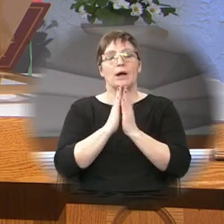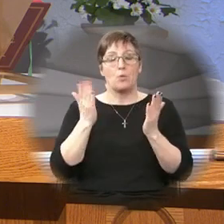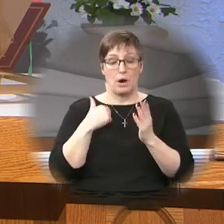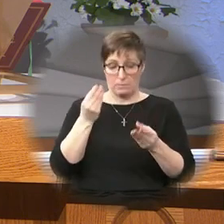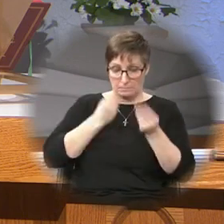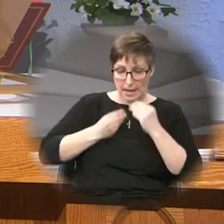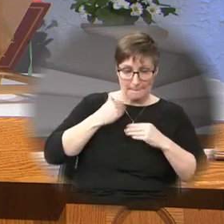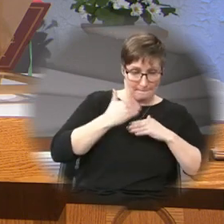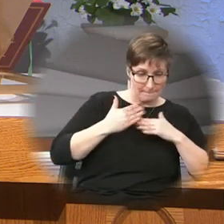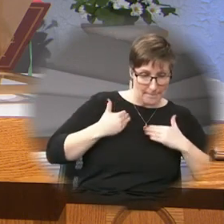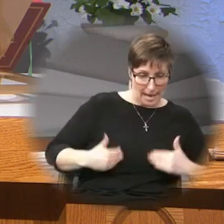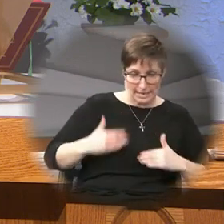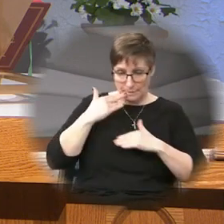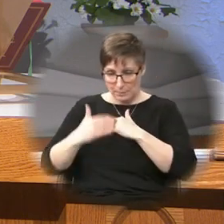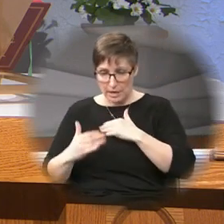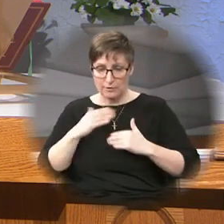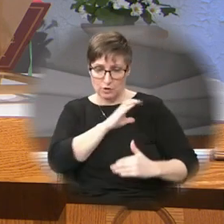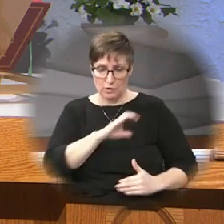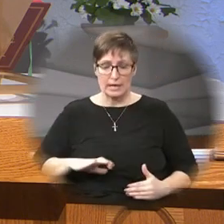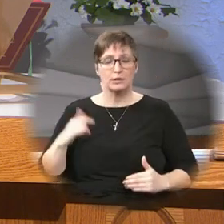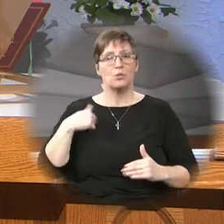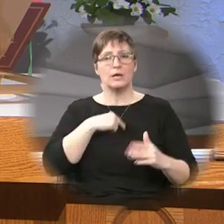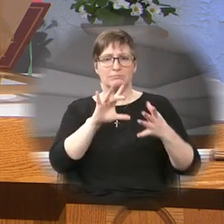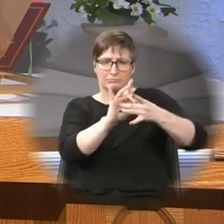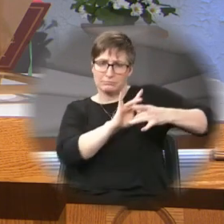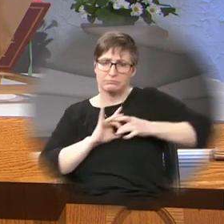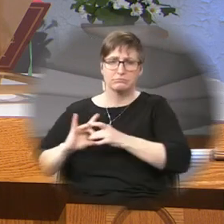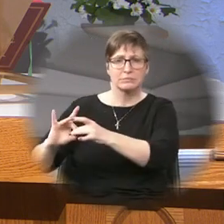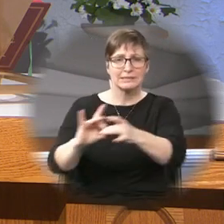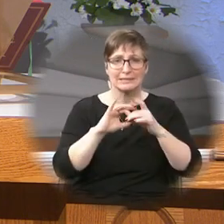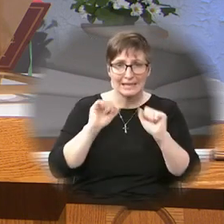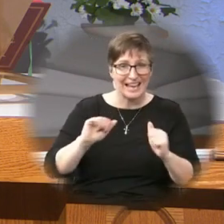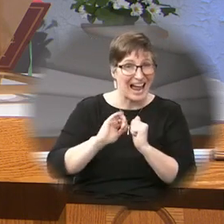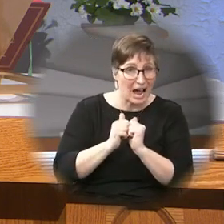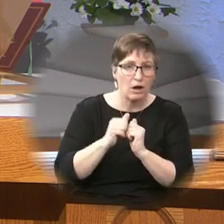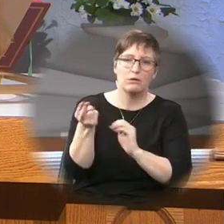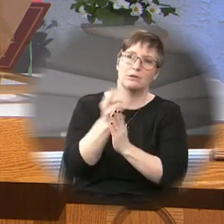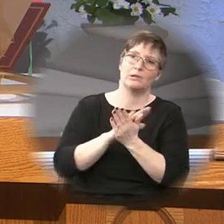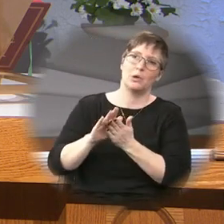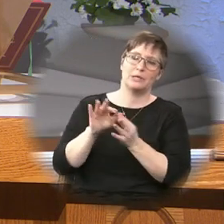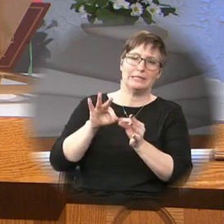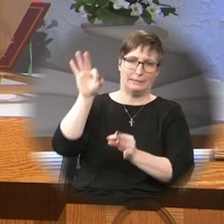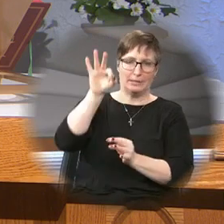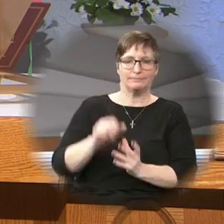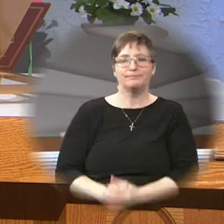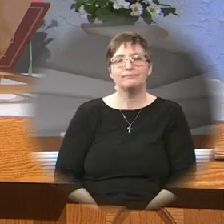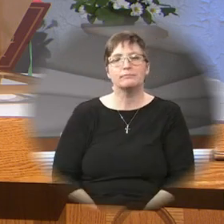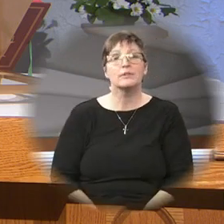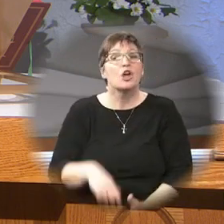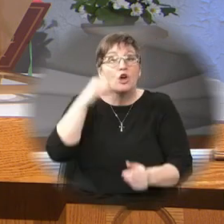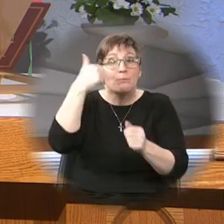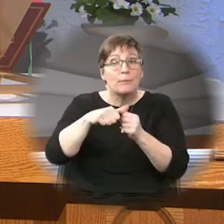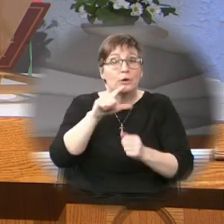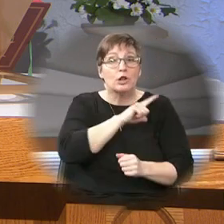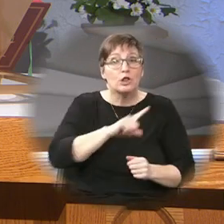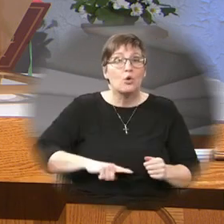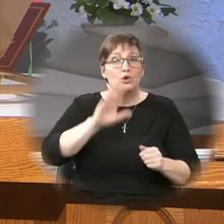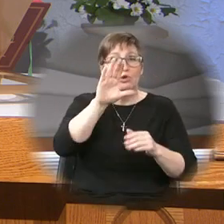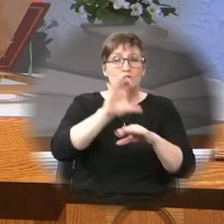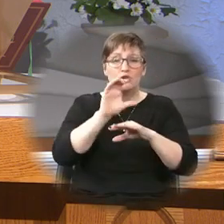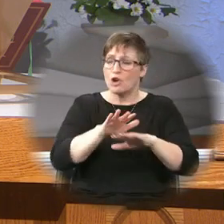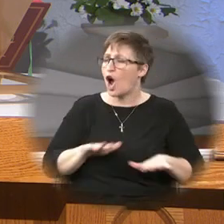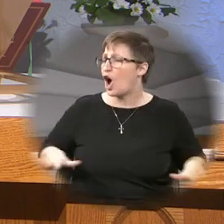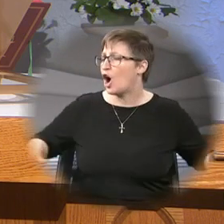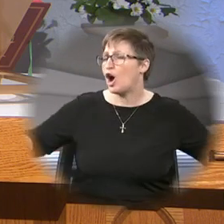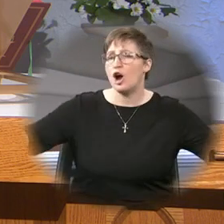partaking of the body and blood of Christ, we may be gathered into one by the Holy Spirit. Remember, Lord, your church spread throughout